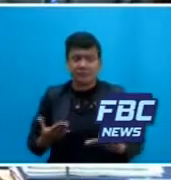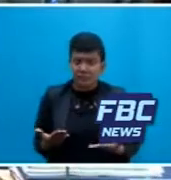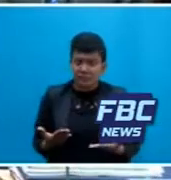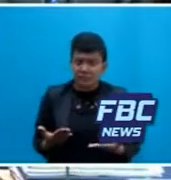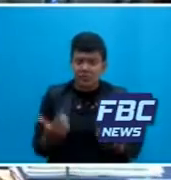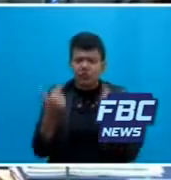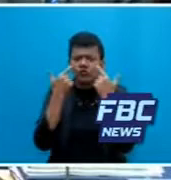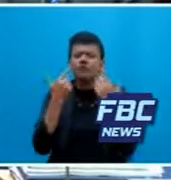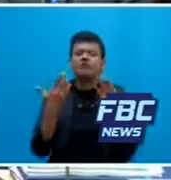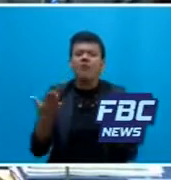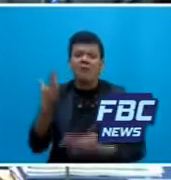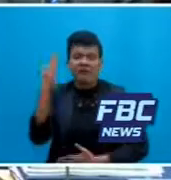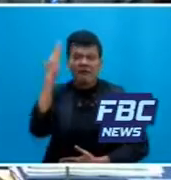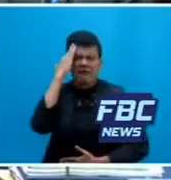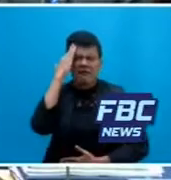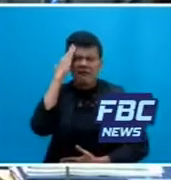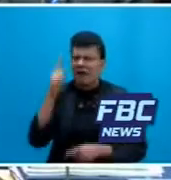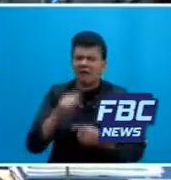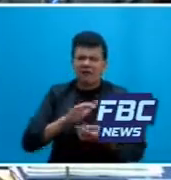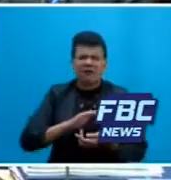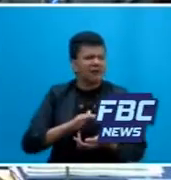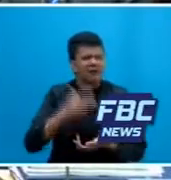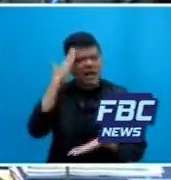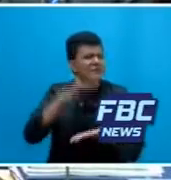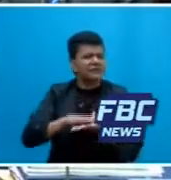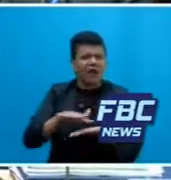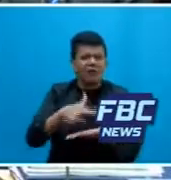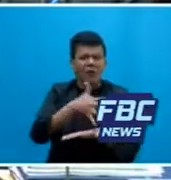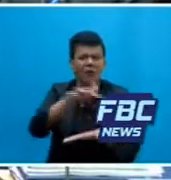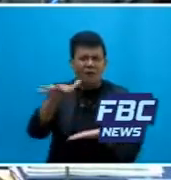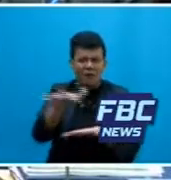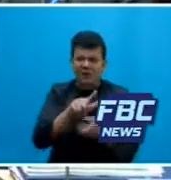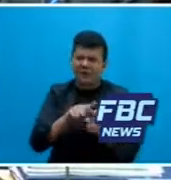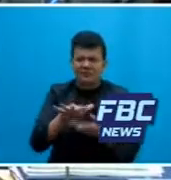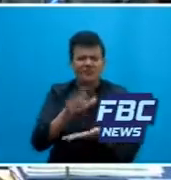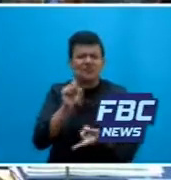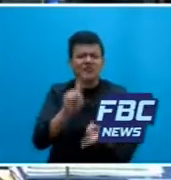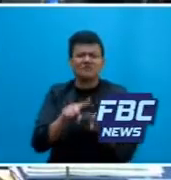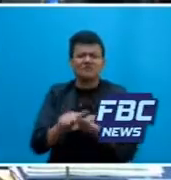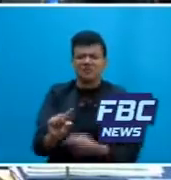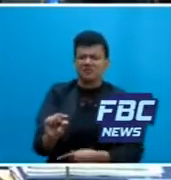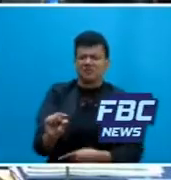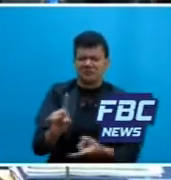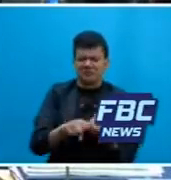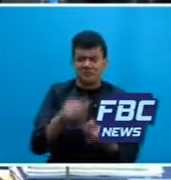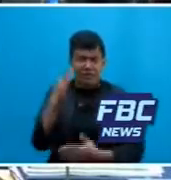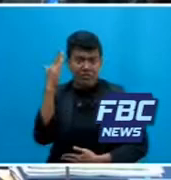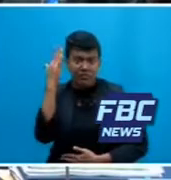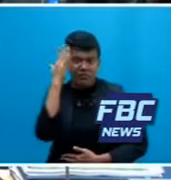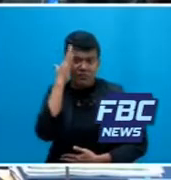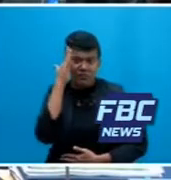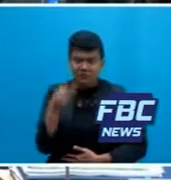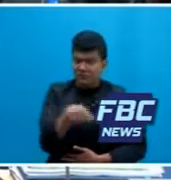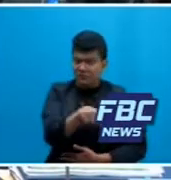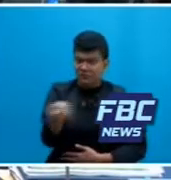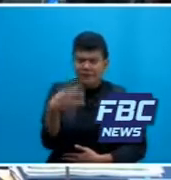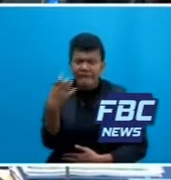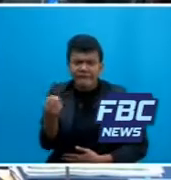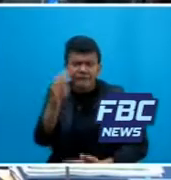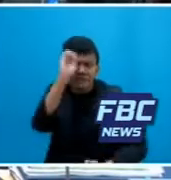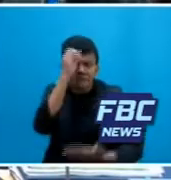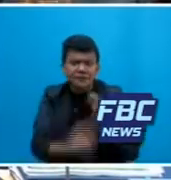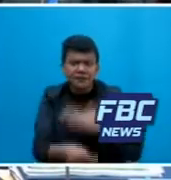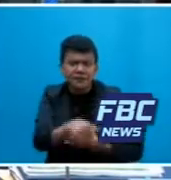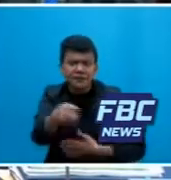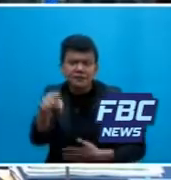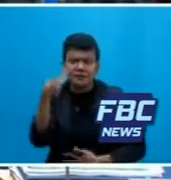lack of vision. I would have thought, Mr. Speaker, sir, that with some experience and wisdom on their